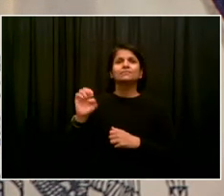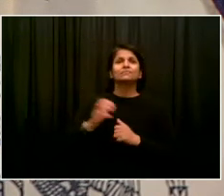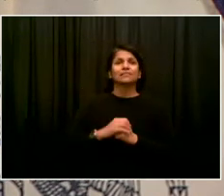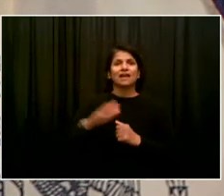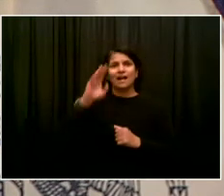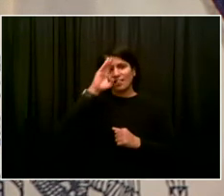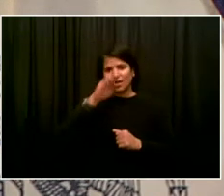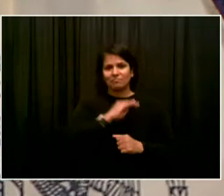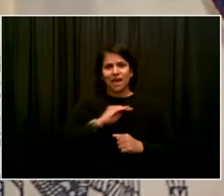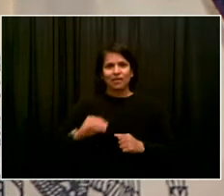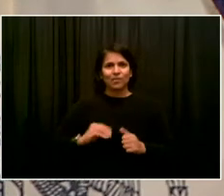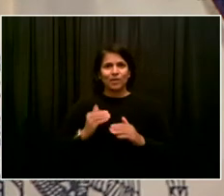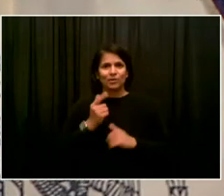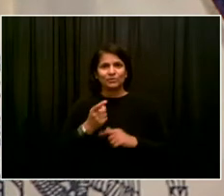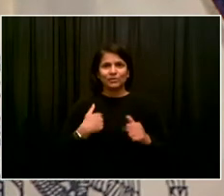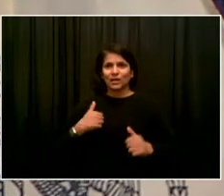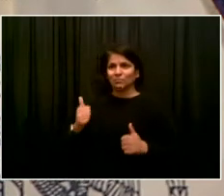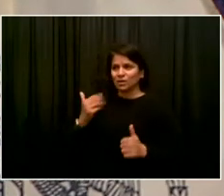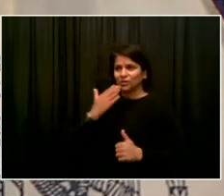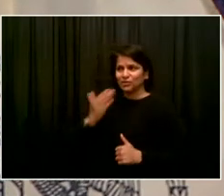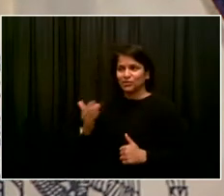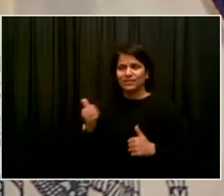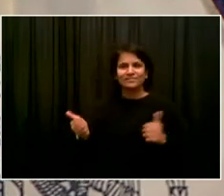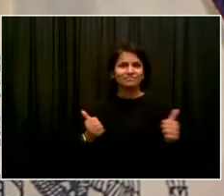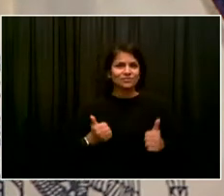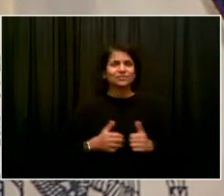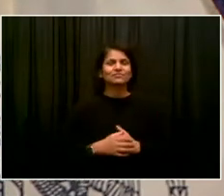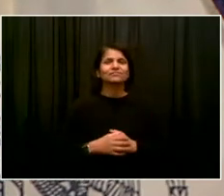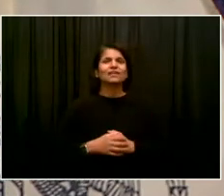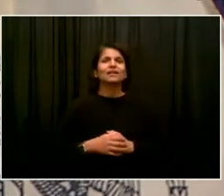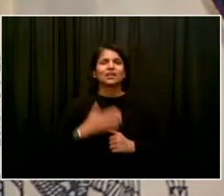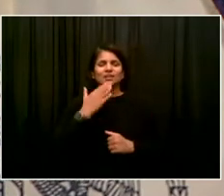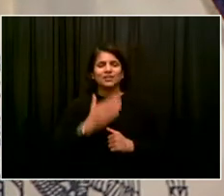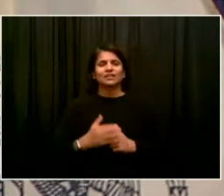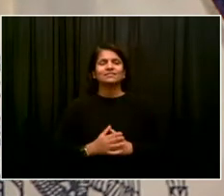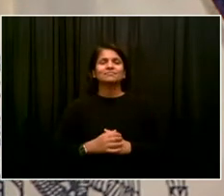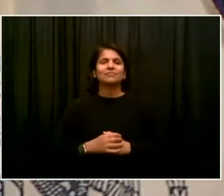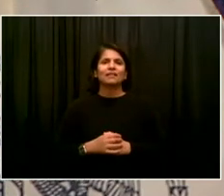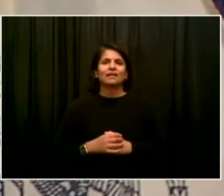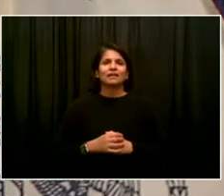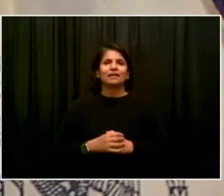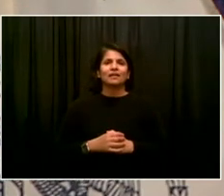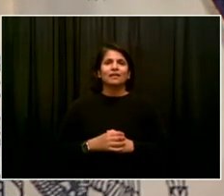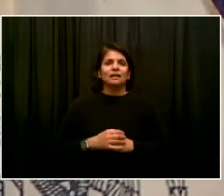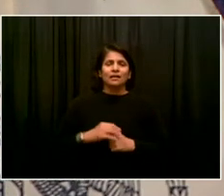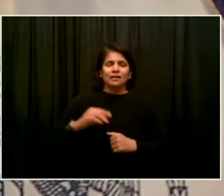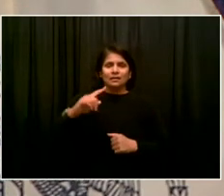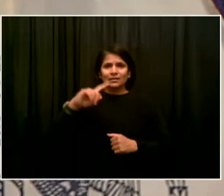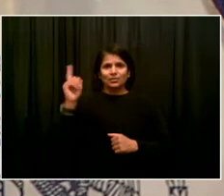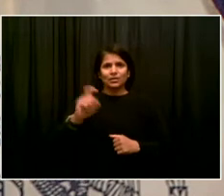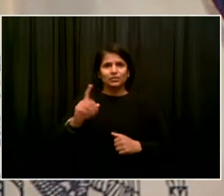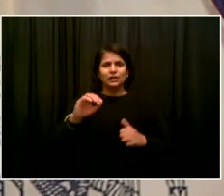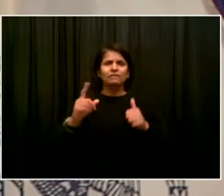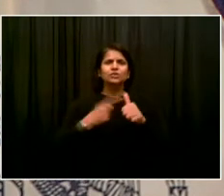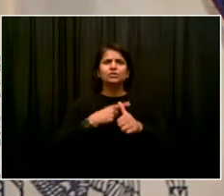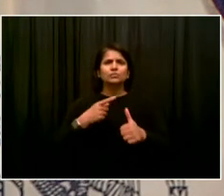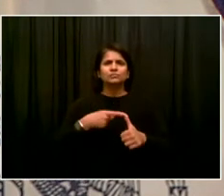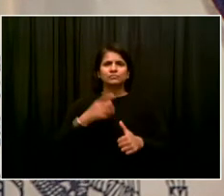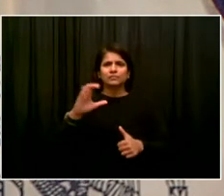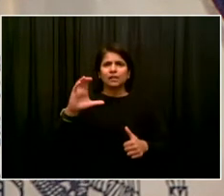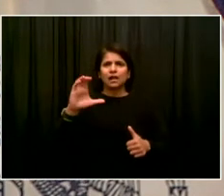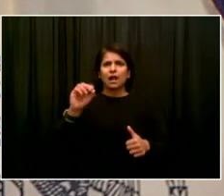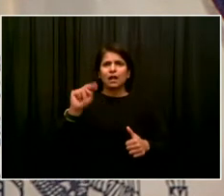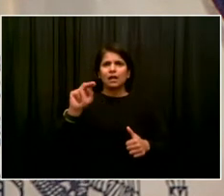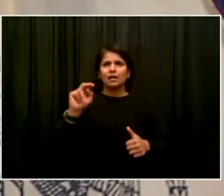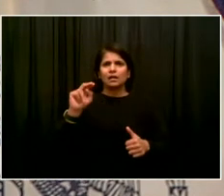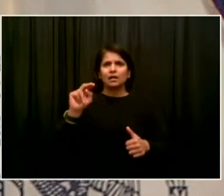been? I am well. Wanted to ask first about consent forms. I know you mentioned towards the top that there's